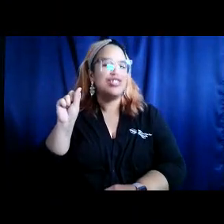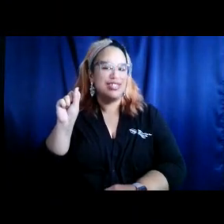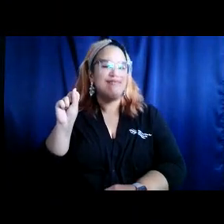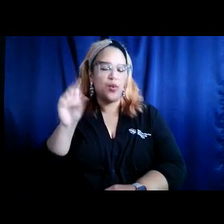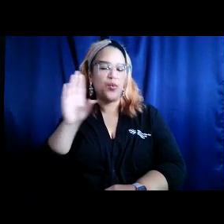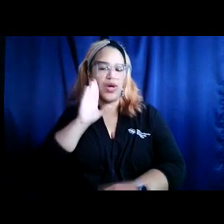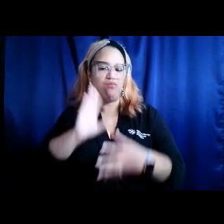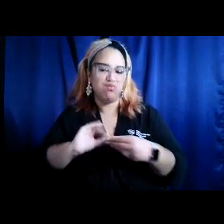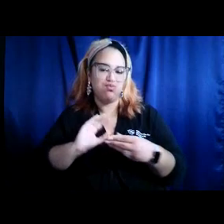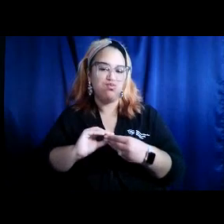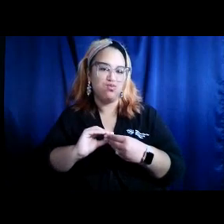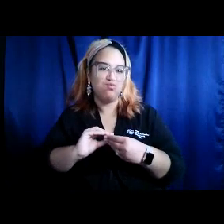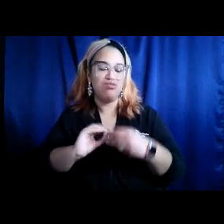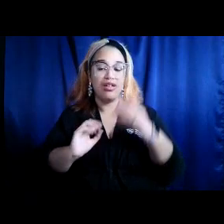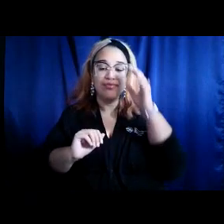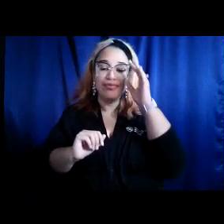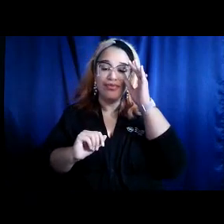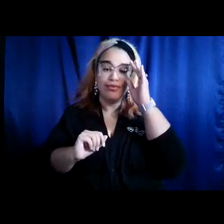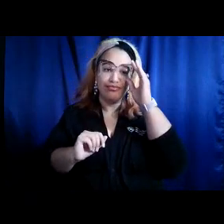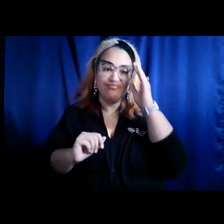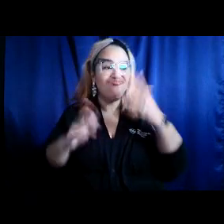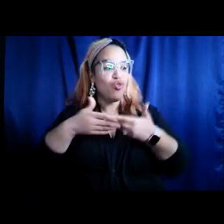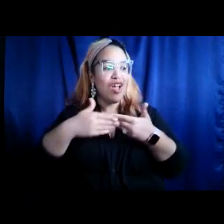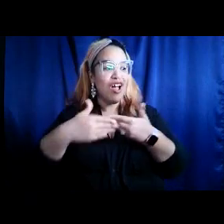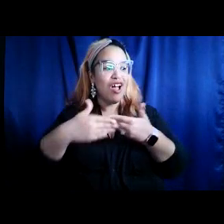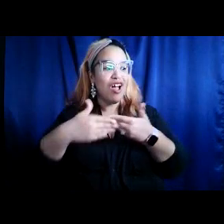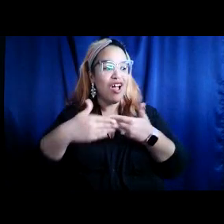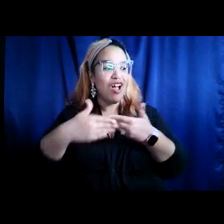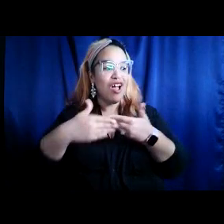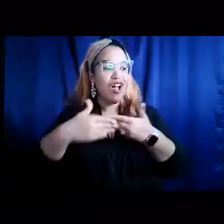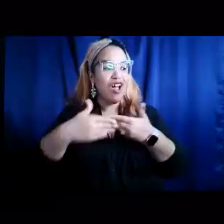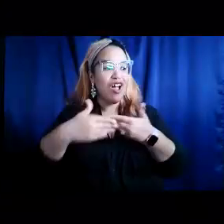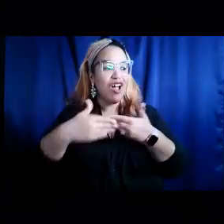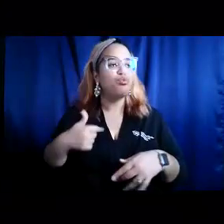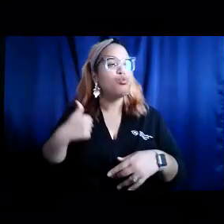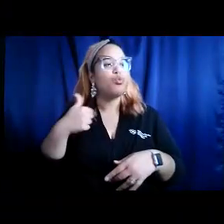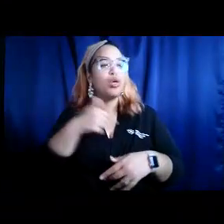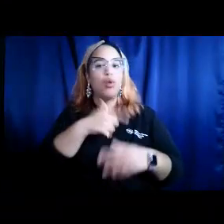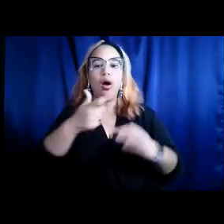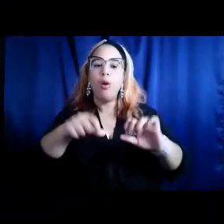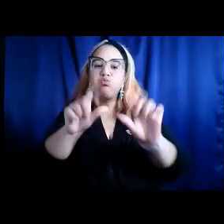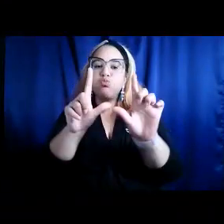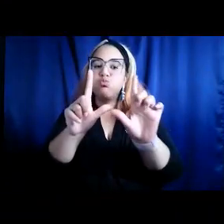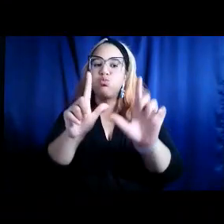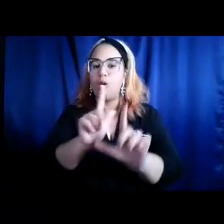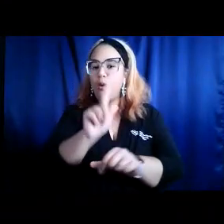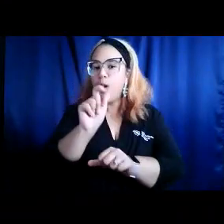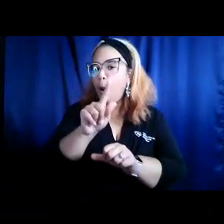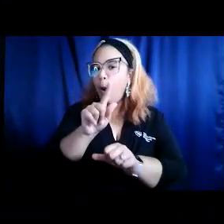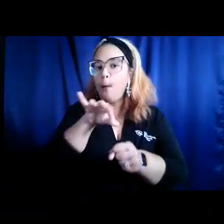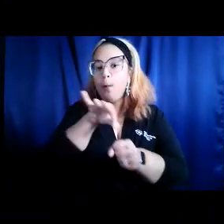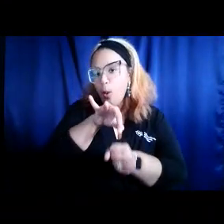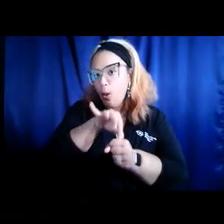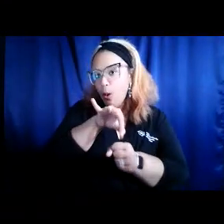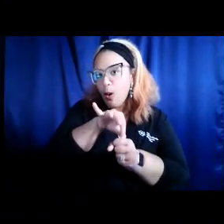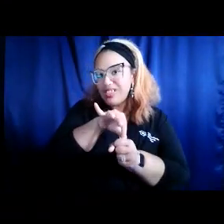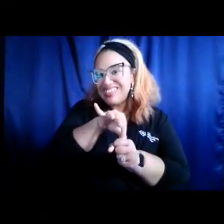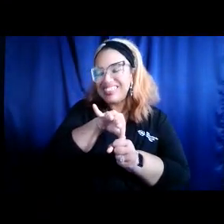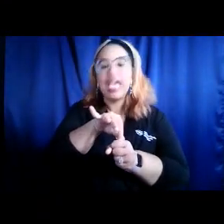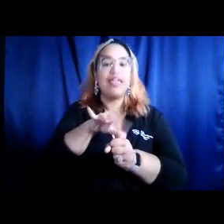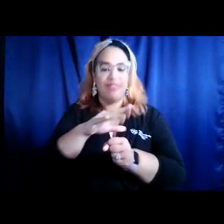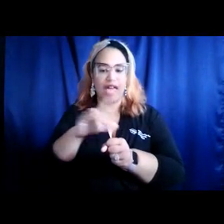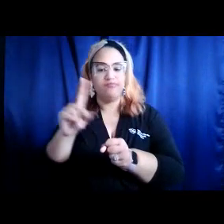and questions, and we invite you to participate. We've also built in 2 question and answer breaks during the webinar, so please use